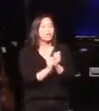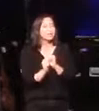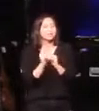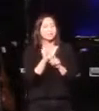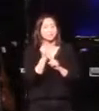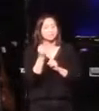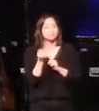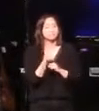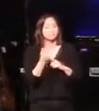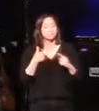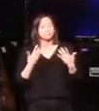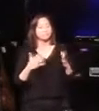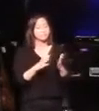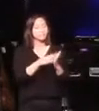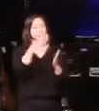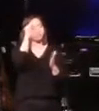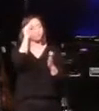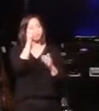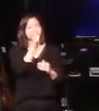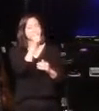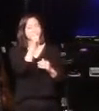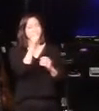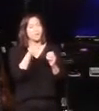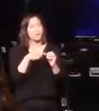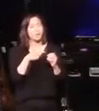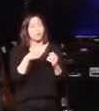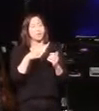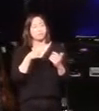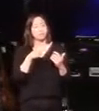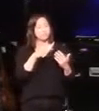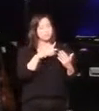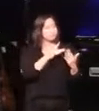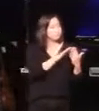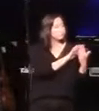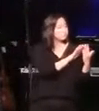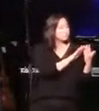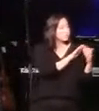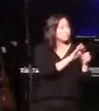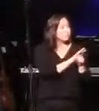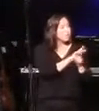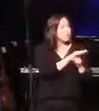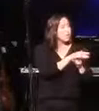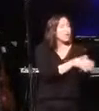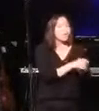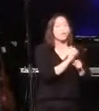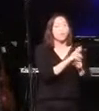have learned the secret of facing plenty and hunger,